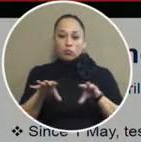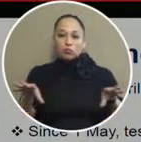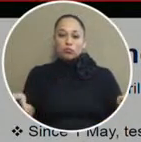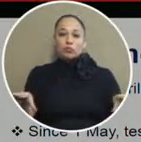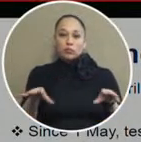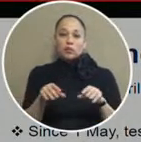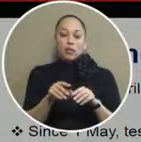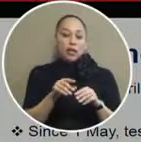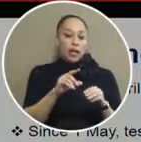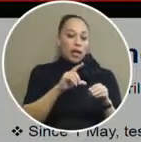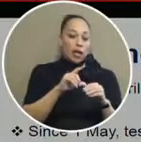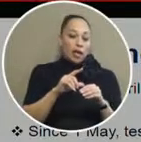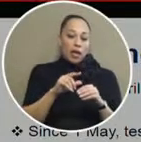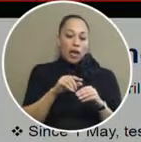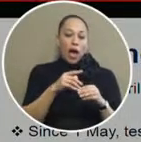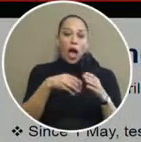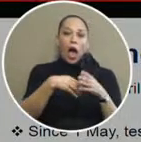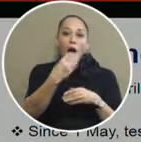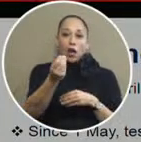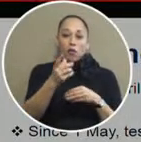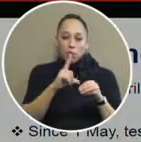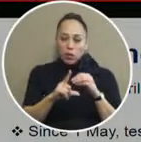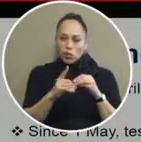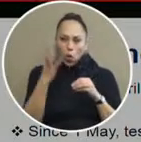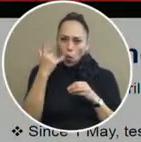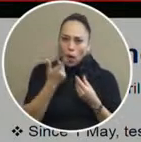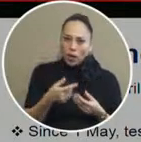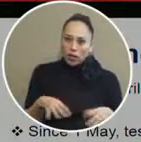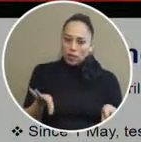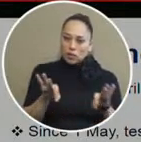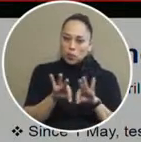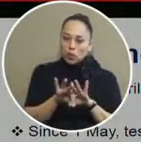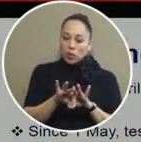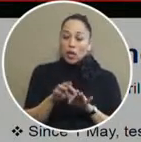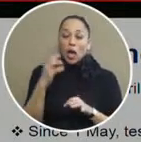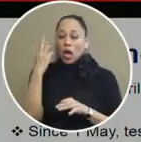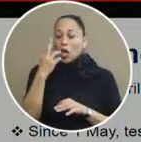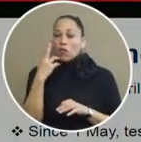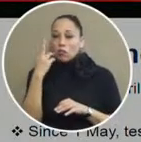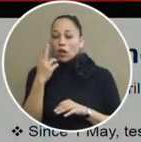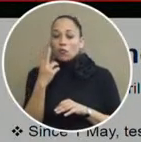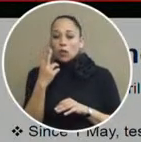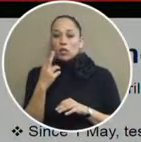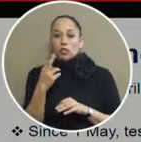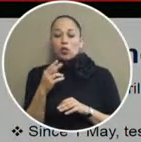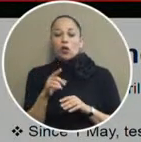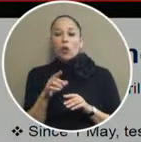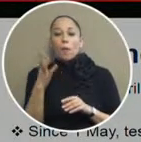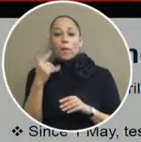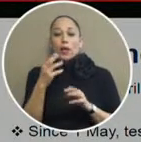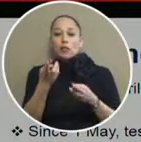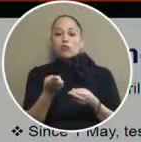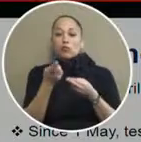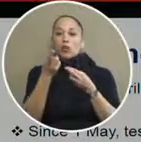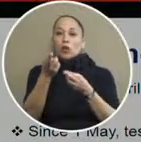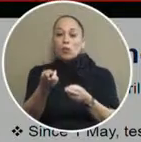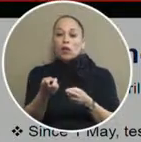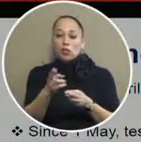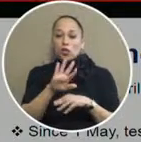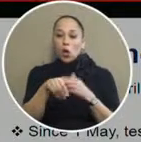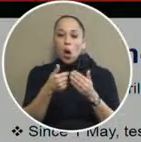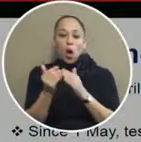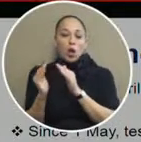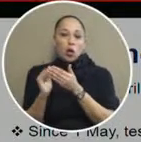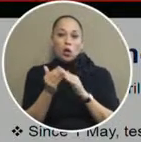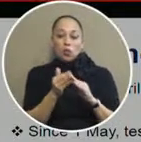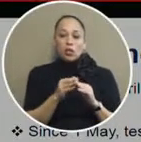county of El Paso. And why this is important is that the Surgeon General actually made the recommendation that all